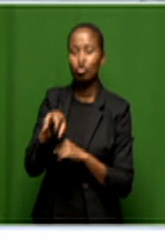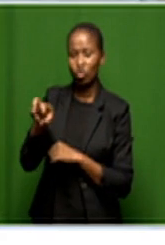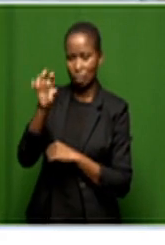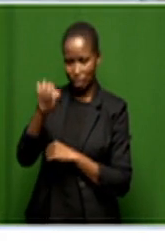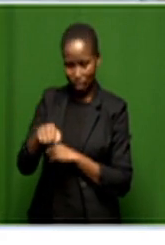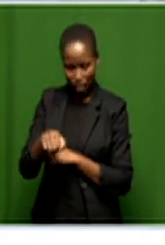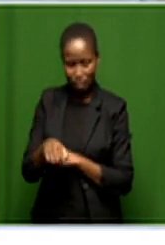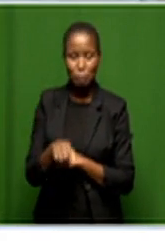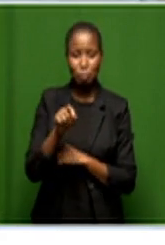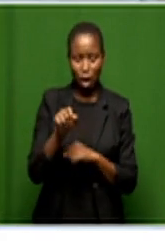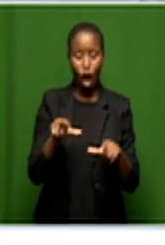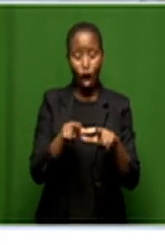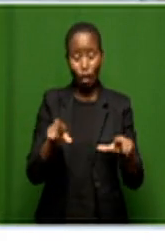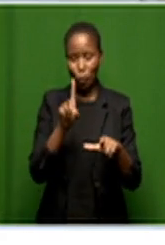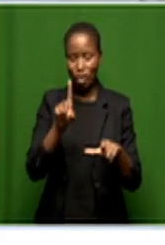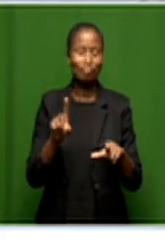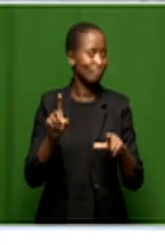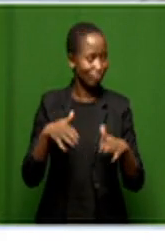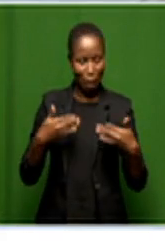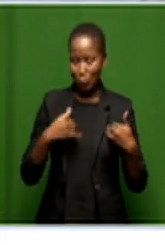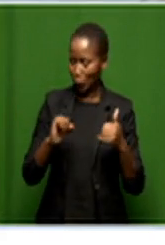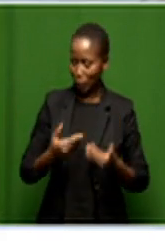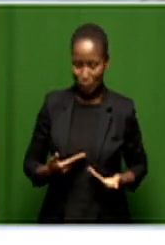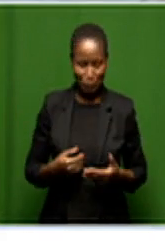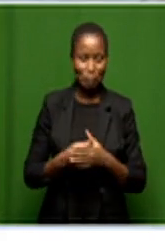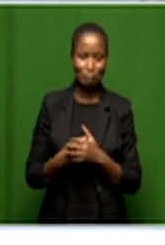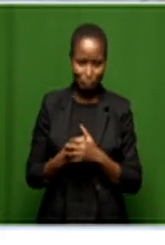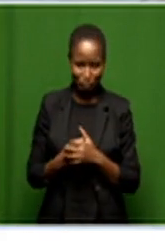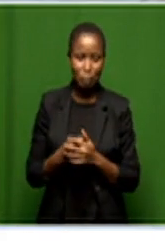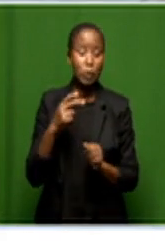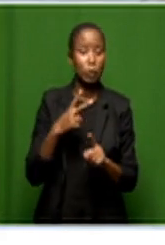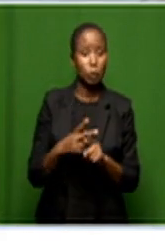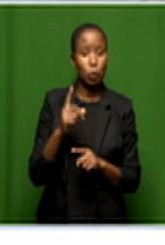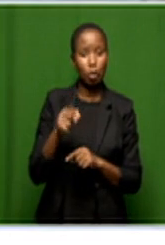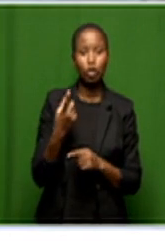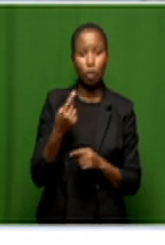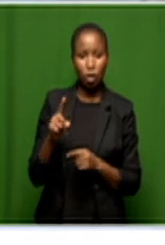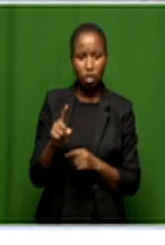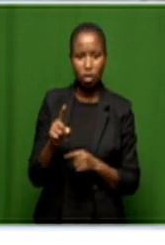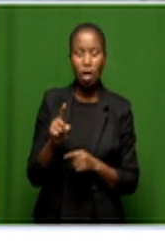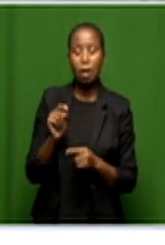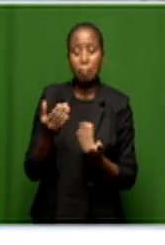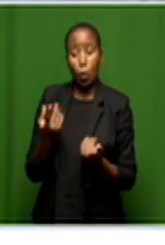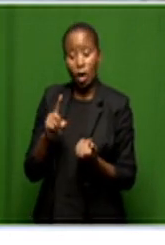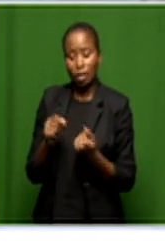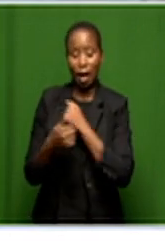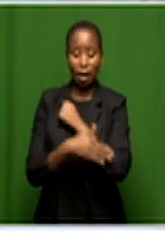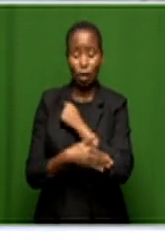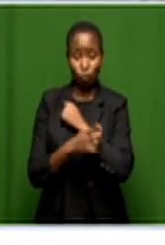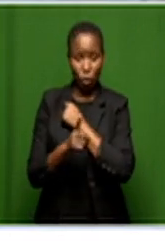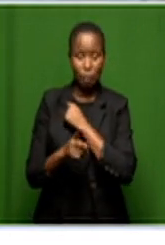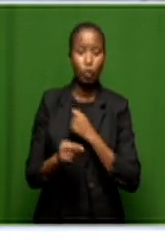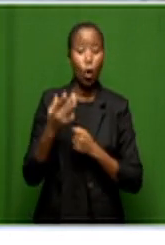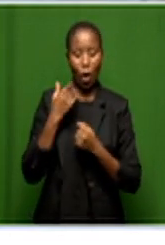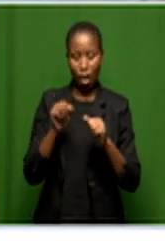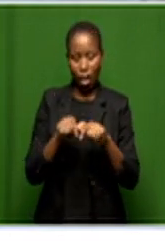level 1 is definitely a welcome. Secondly, as well, I think we also need to be very circumspect as a country, that we do know when the